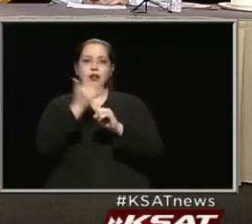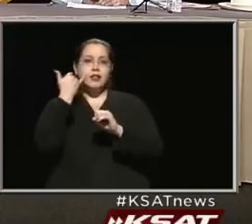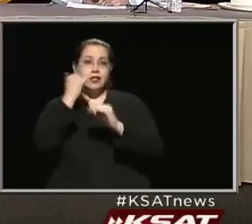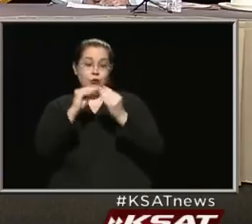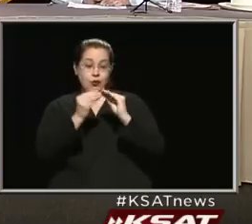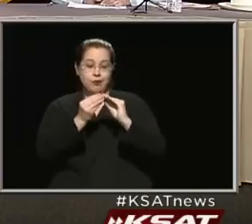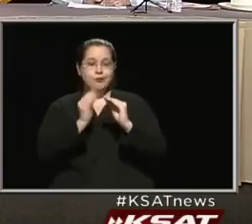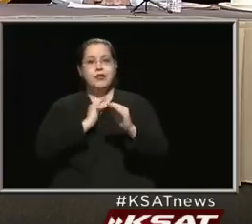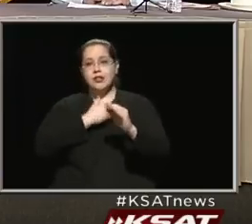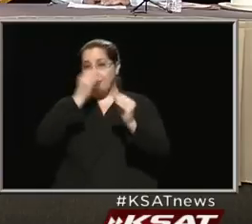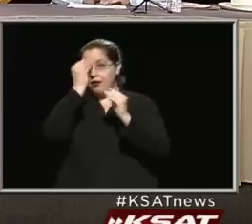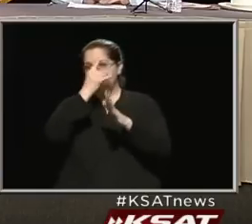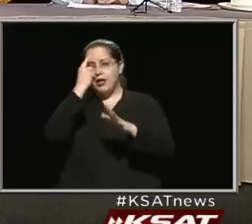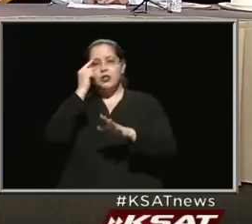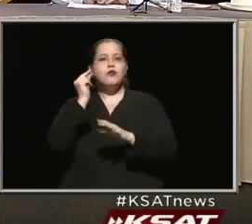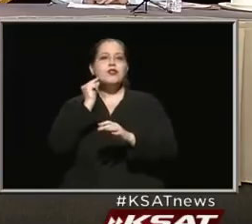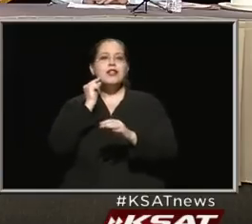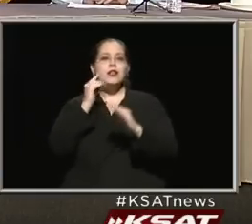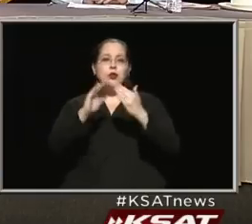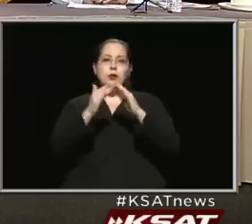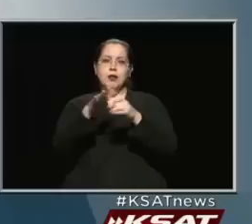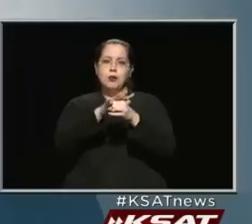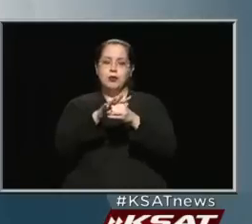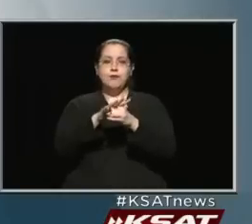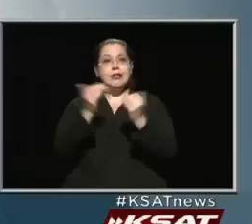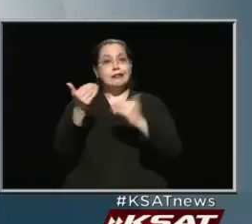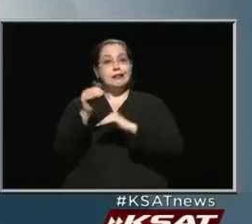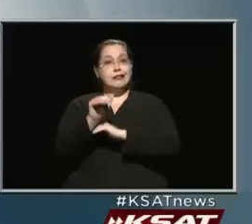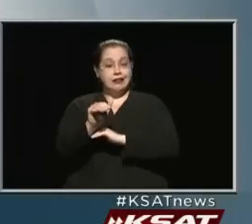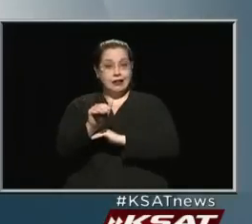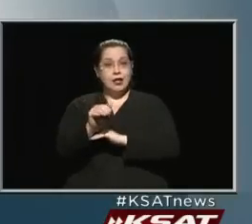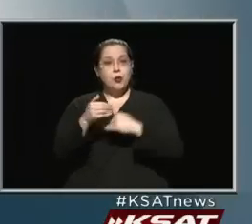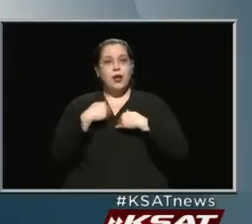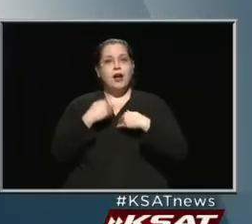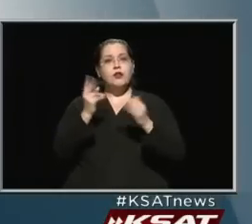this is our update for the San Antonio community. Tonight, we have